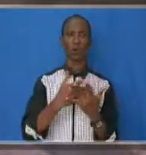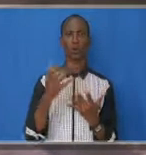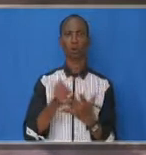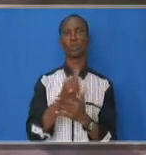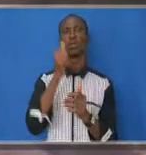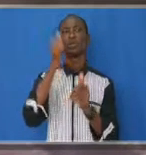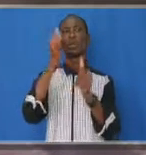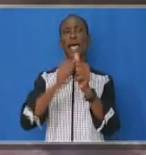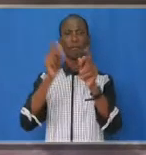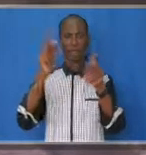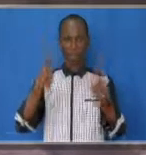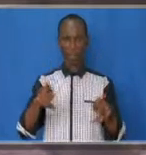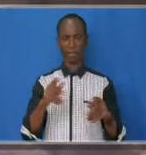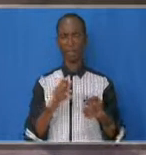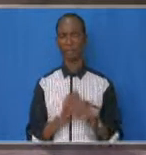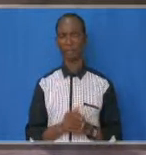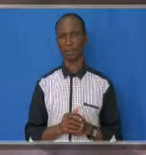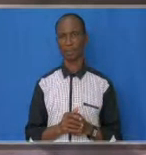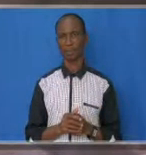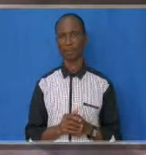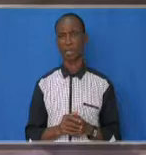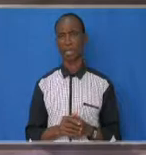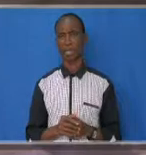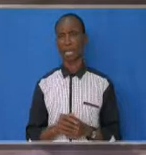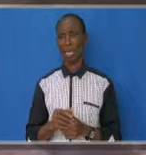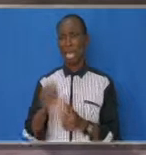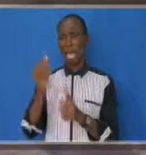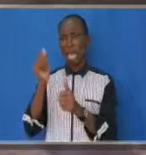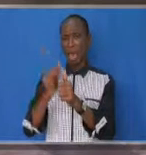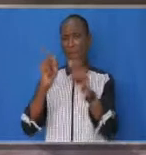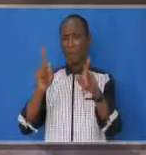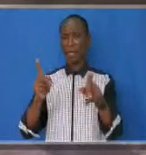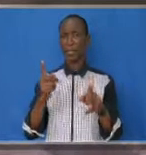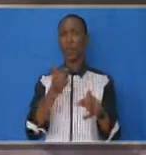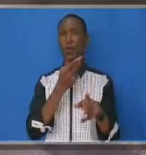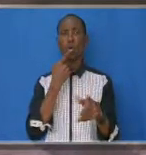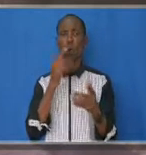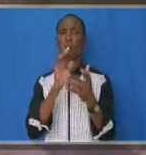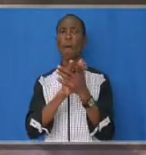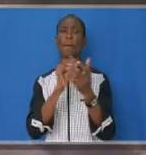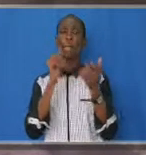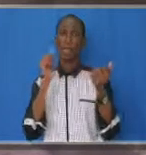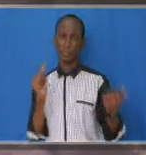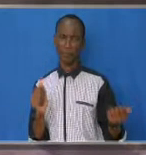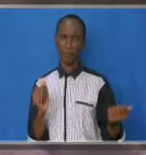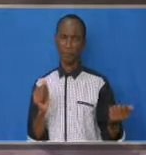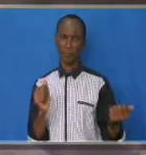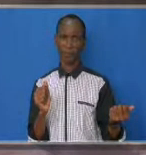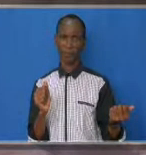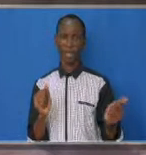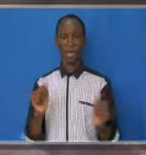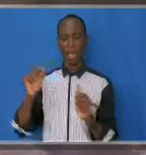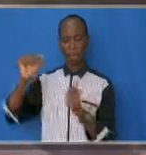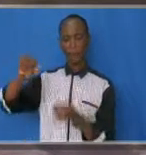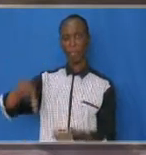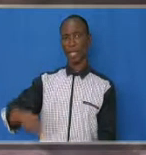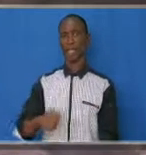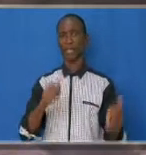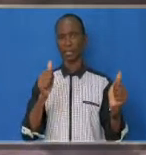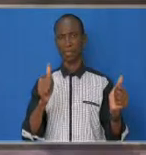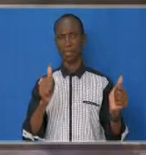mbenya dwen sa kyerɛ wo sa de no ebiso Onyankopɔn asɛm emfa wo suku dudu ba bia wa kwa kodu emfa